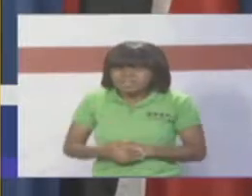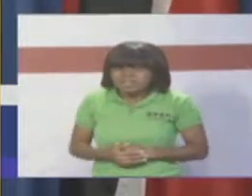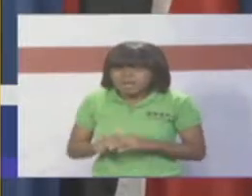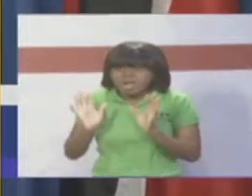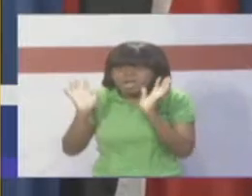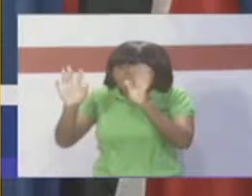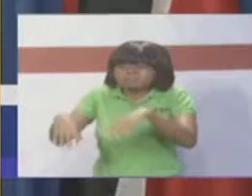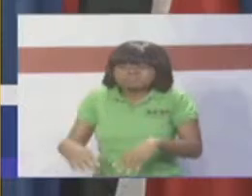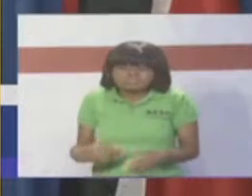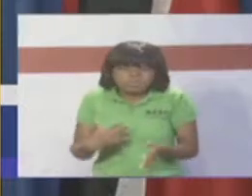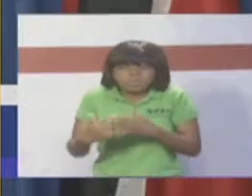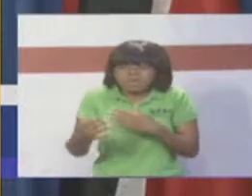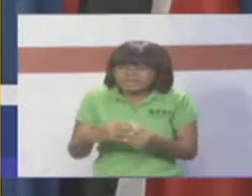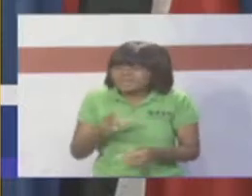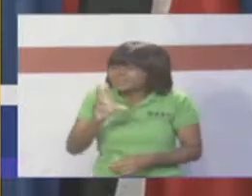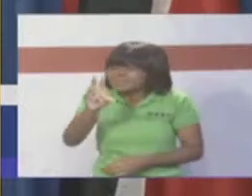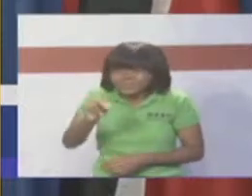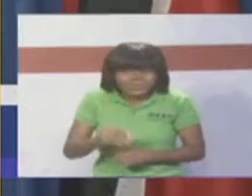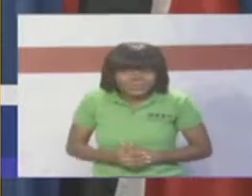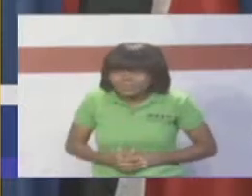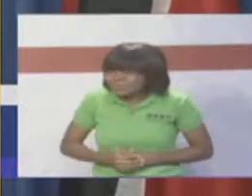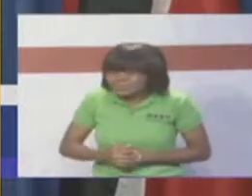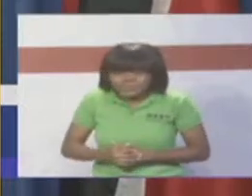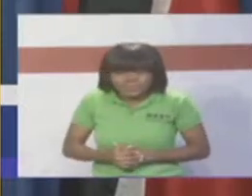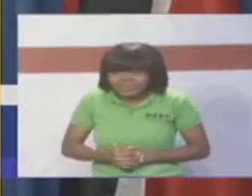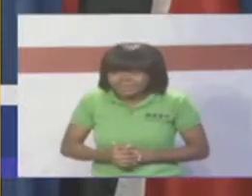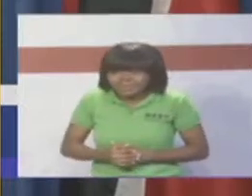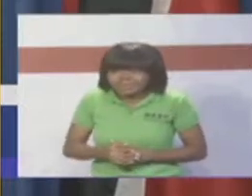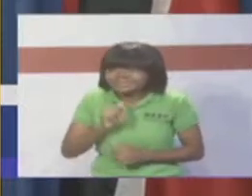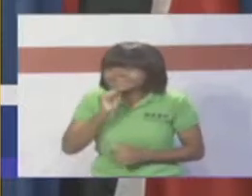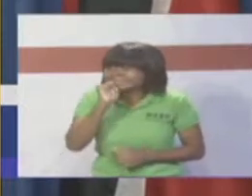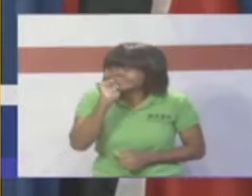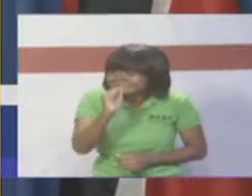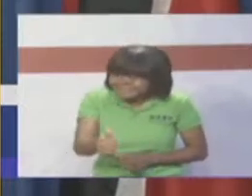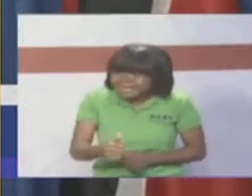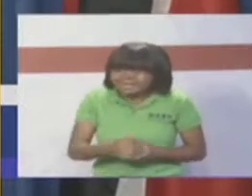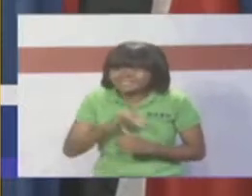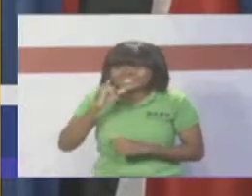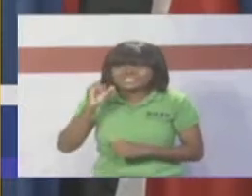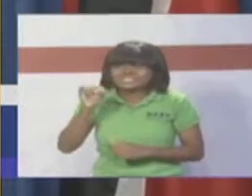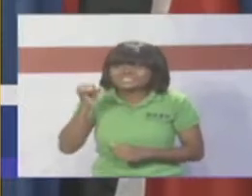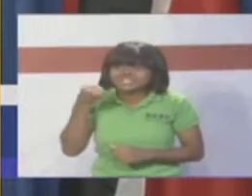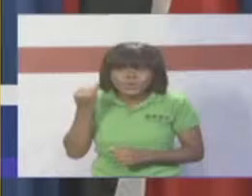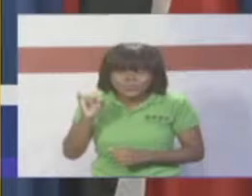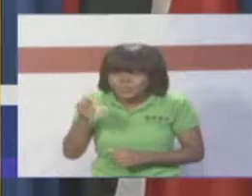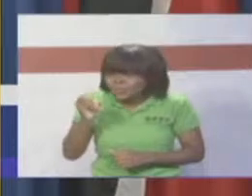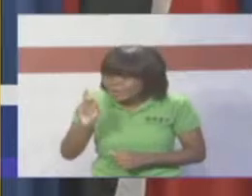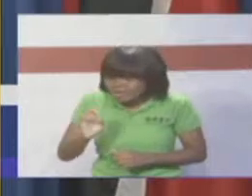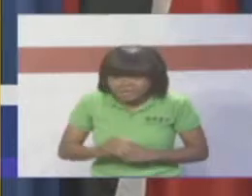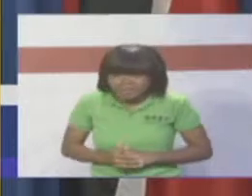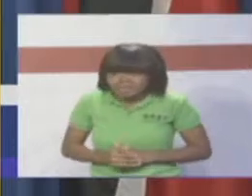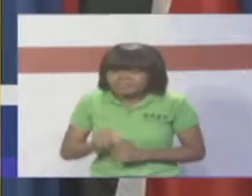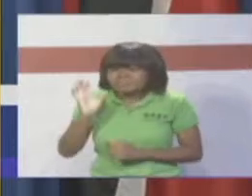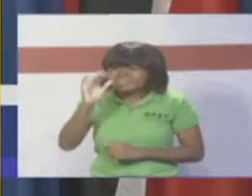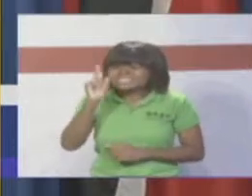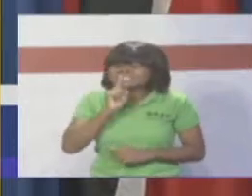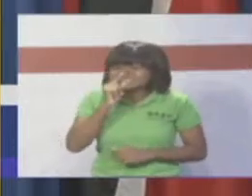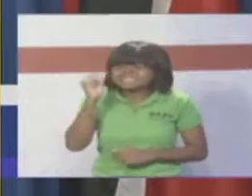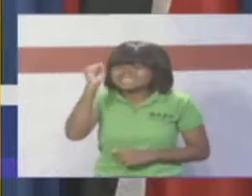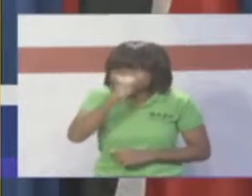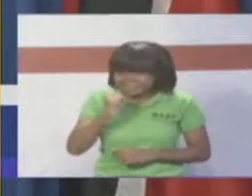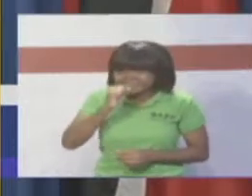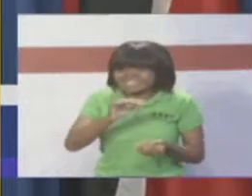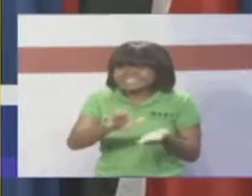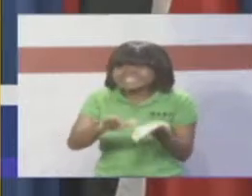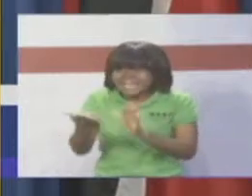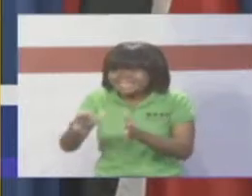burying their dead. This is not a light matter. But at the same time, the response in a situation